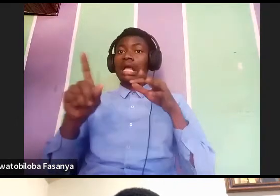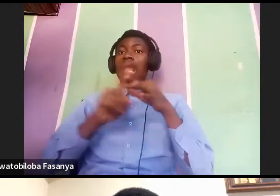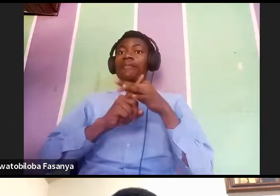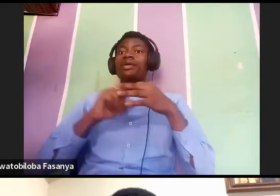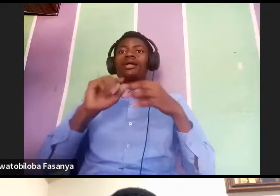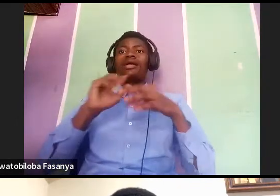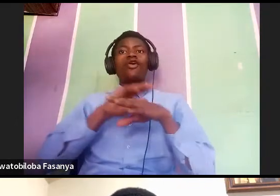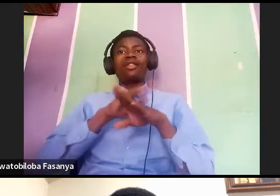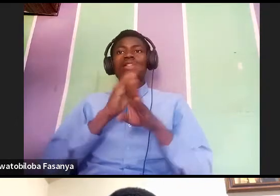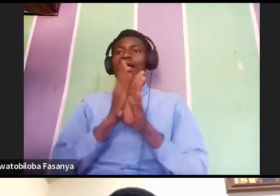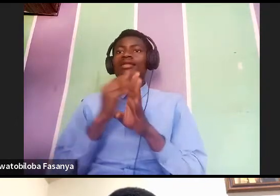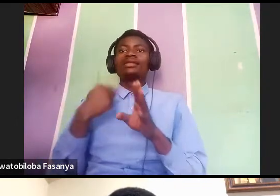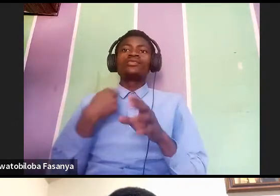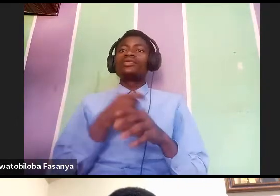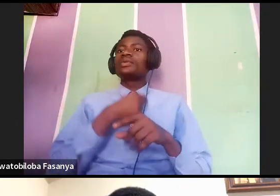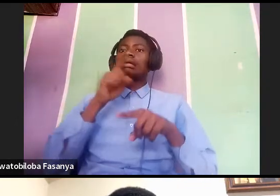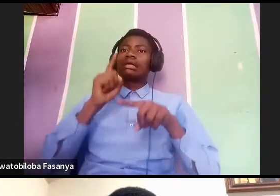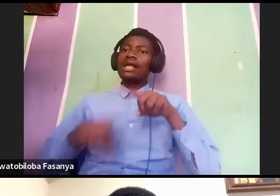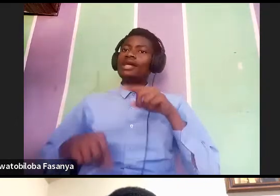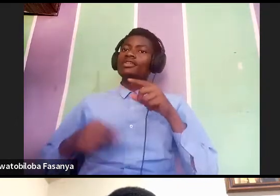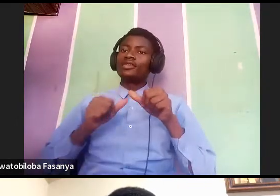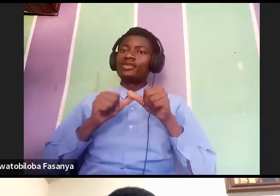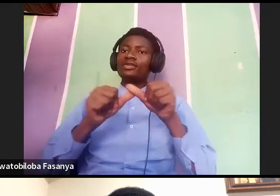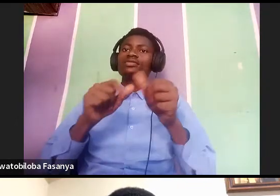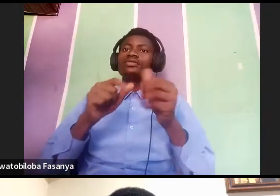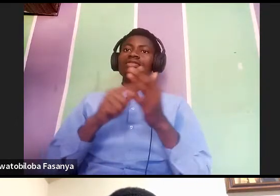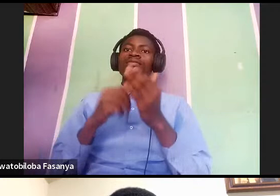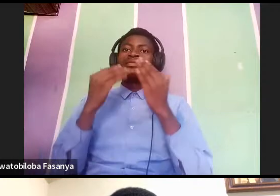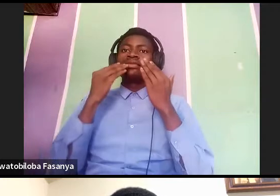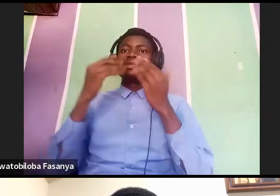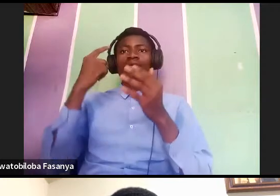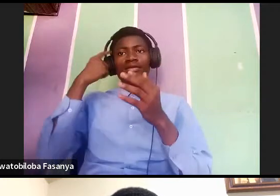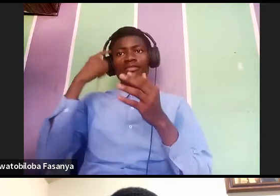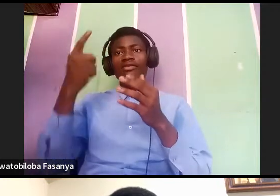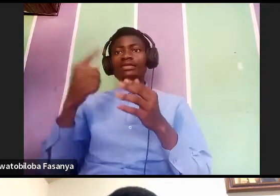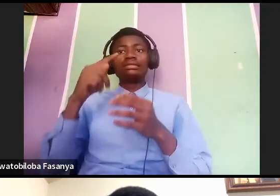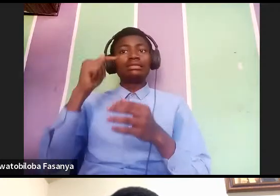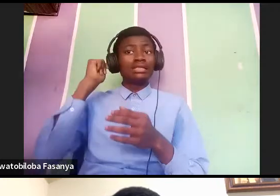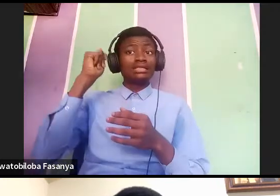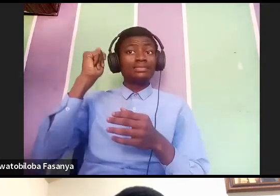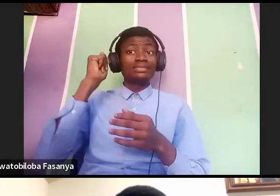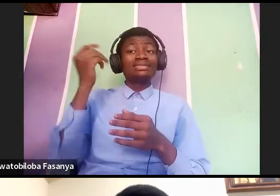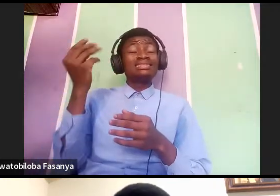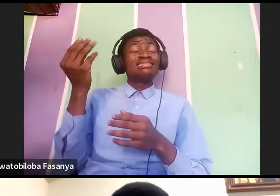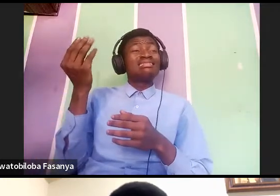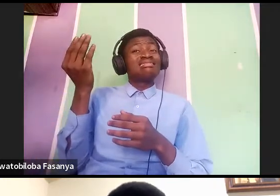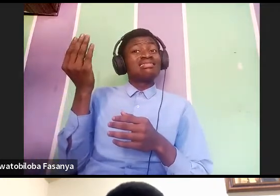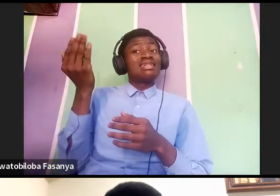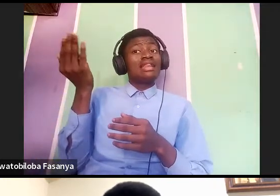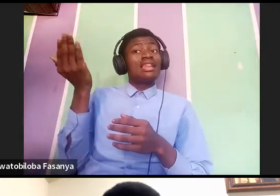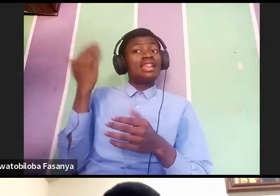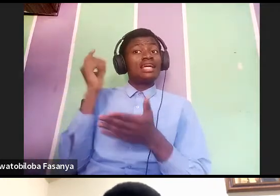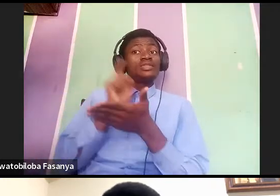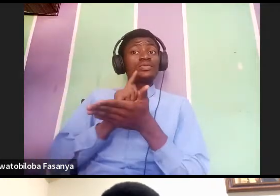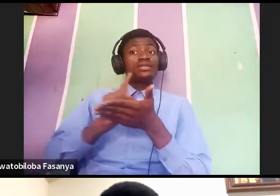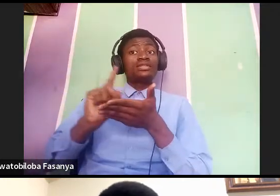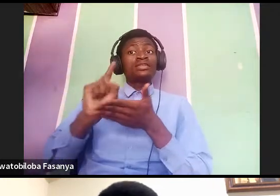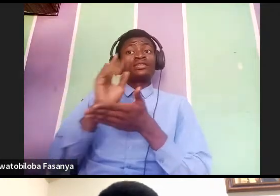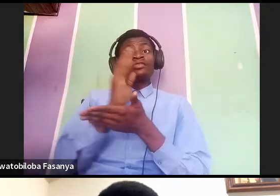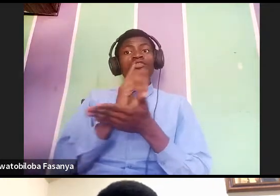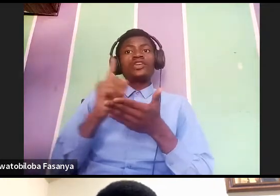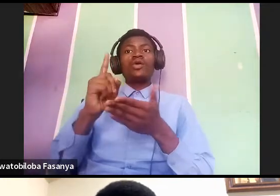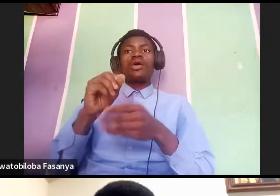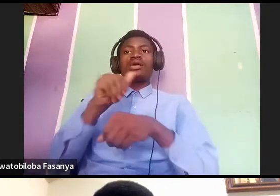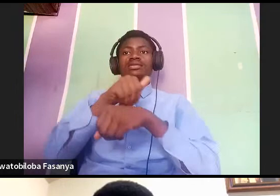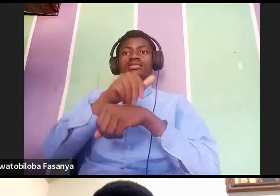And thank you for the testimonies. Someone sent a lengthy testimony last week to the group, and